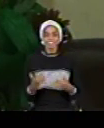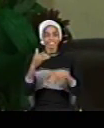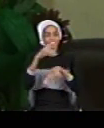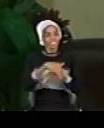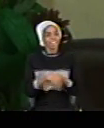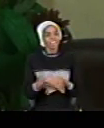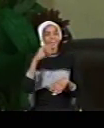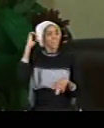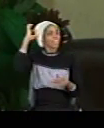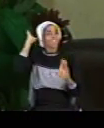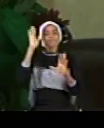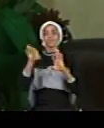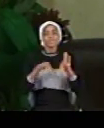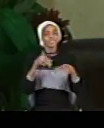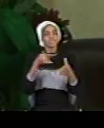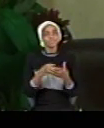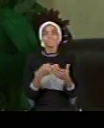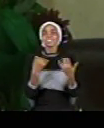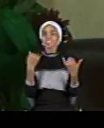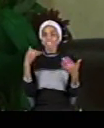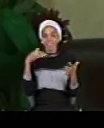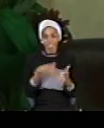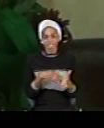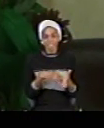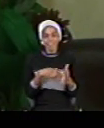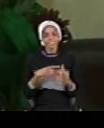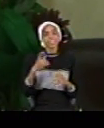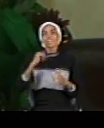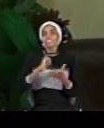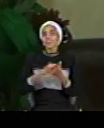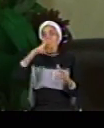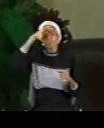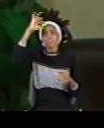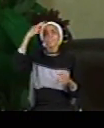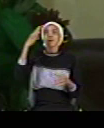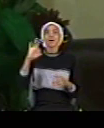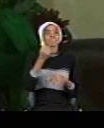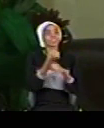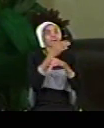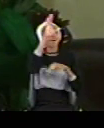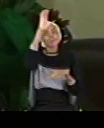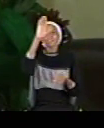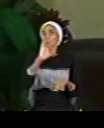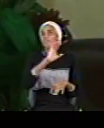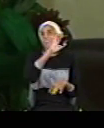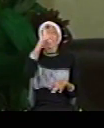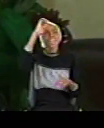your life. He will do it again. That man of Calvary.